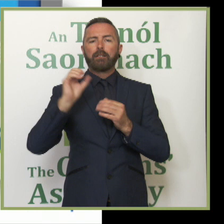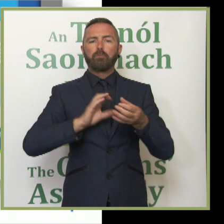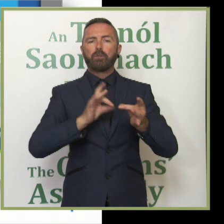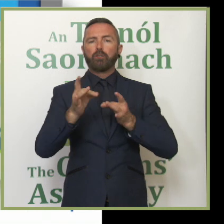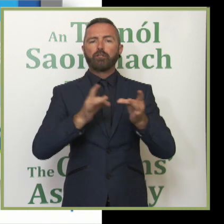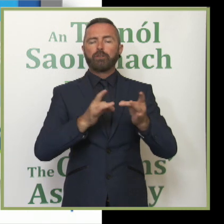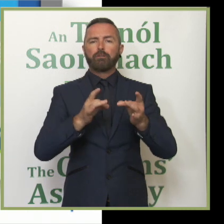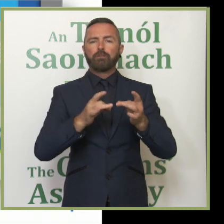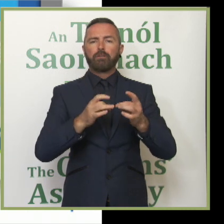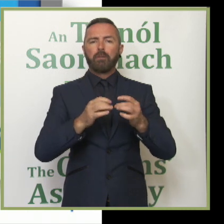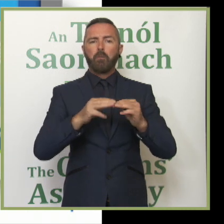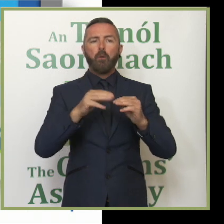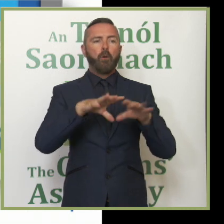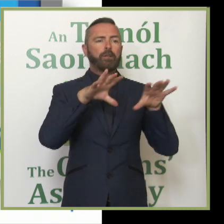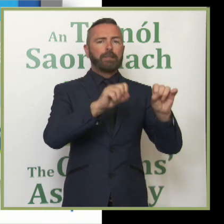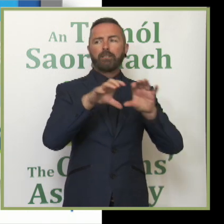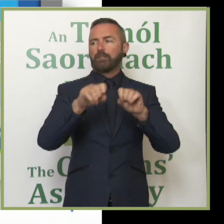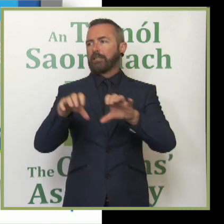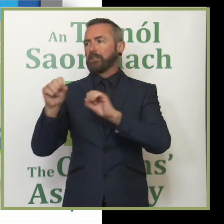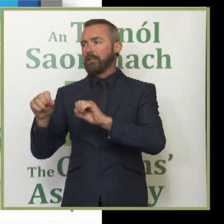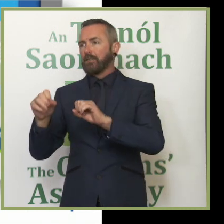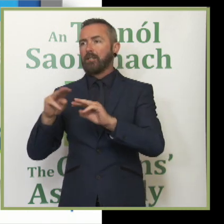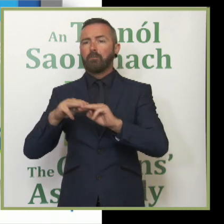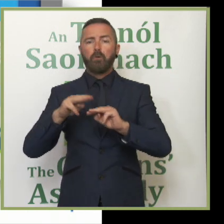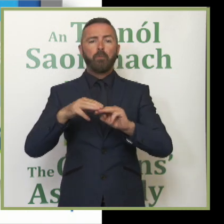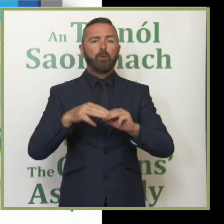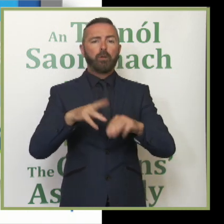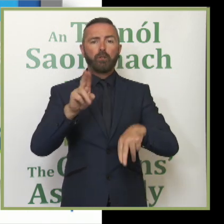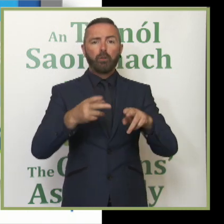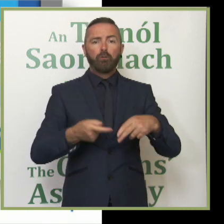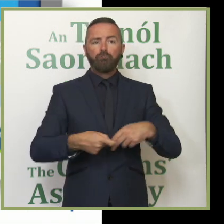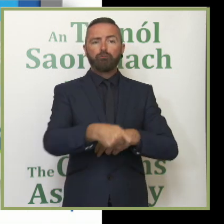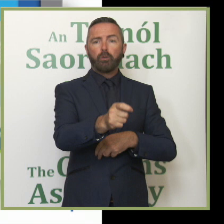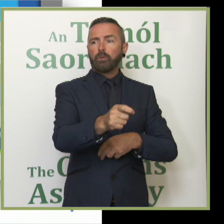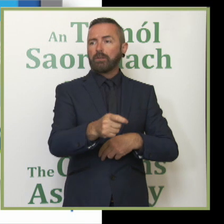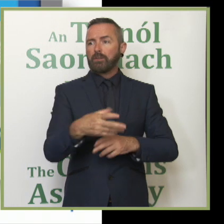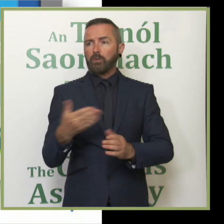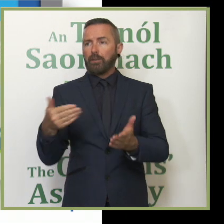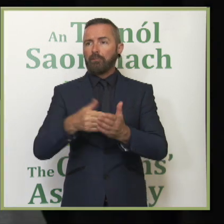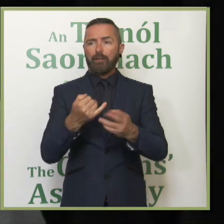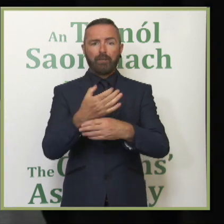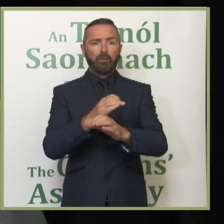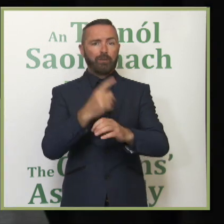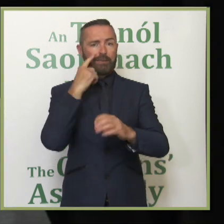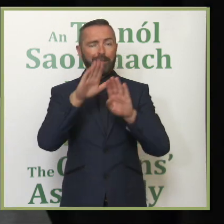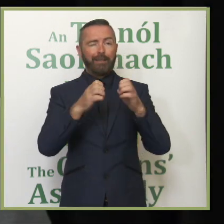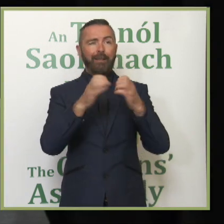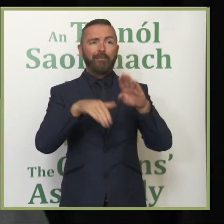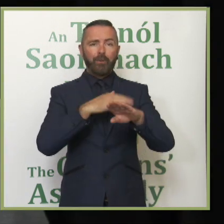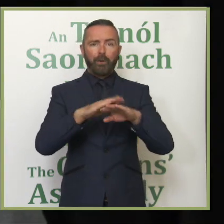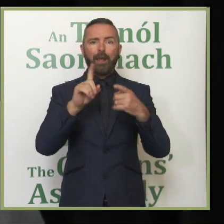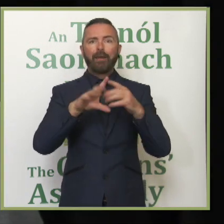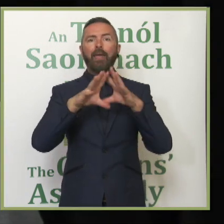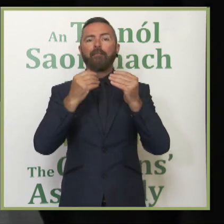continue and new trafficking routes are emerging. Today, we see that drugs are everywhere and almost everything with a psychoactive